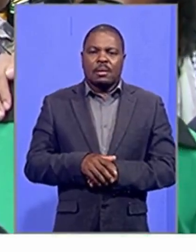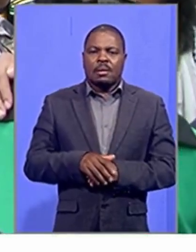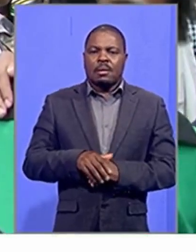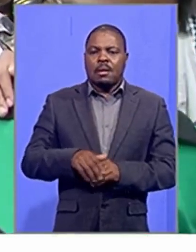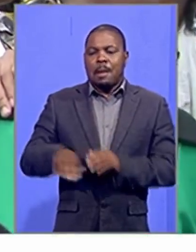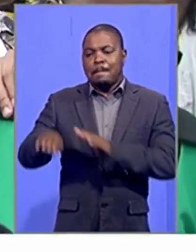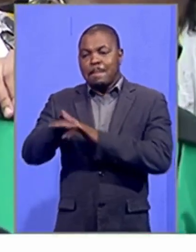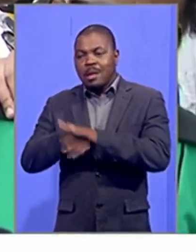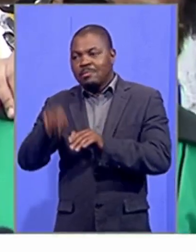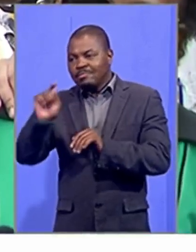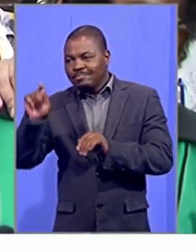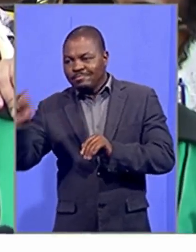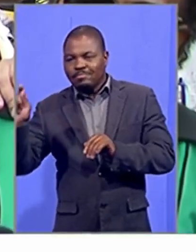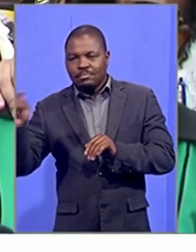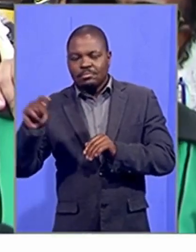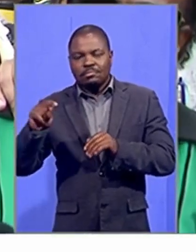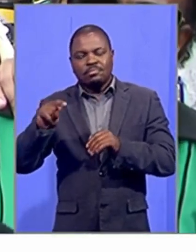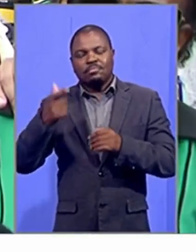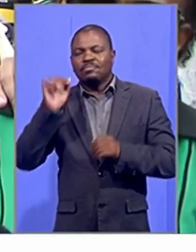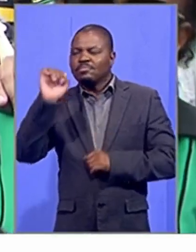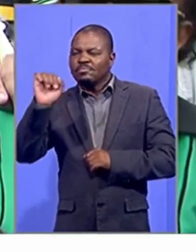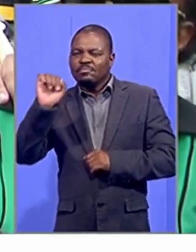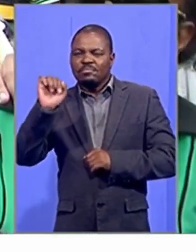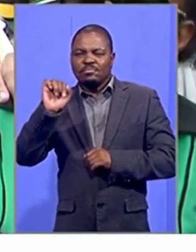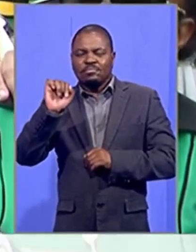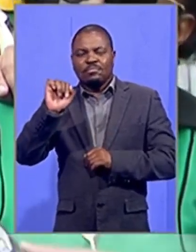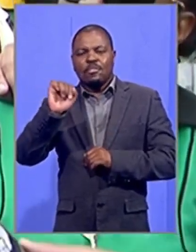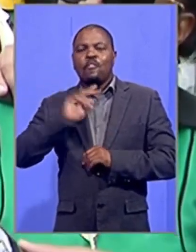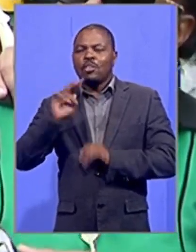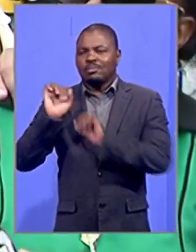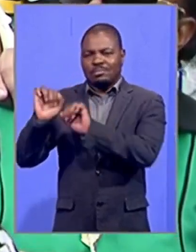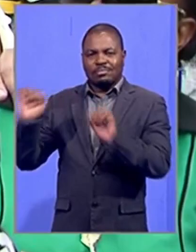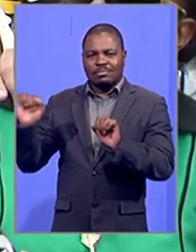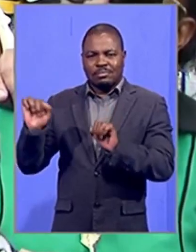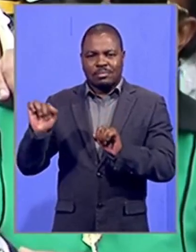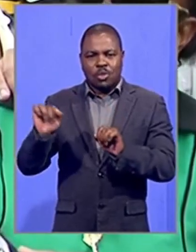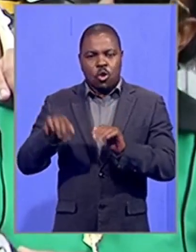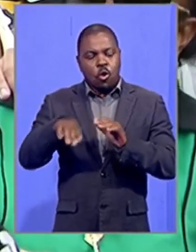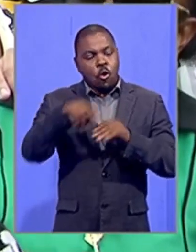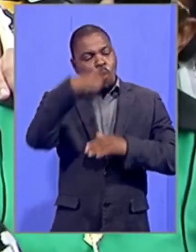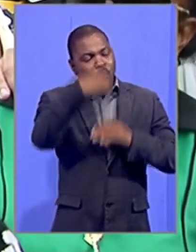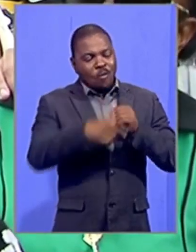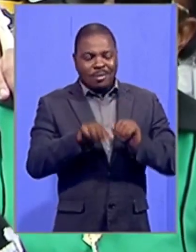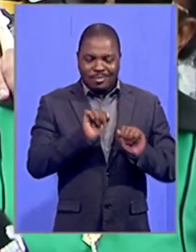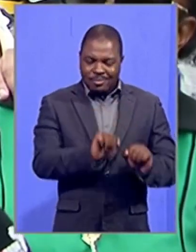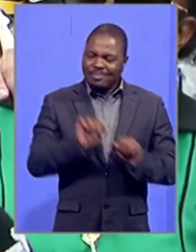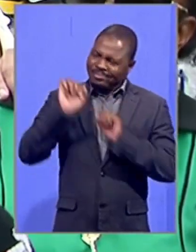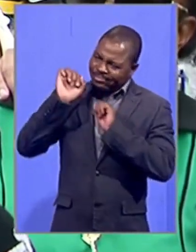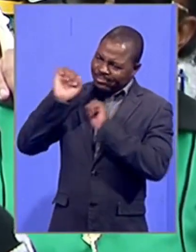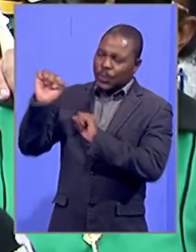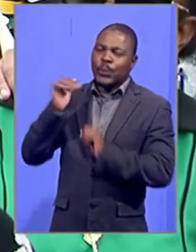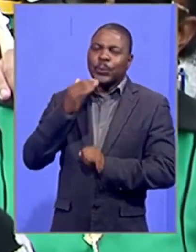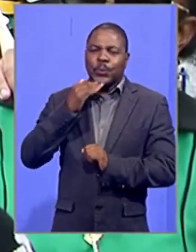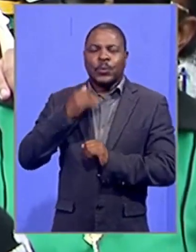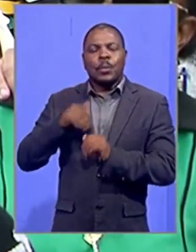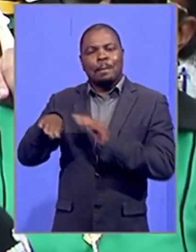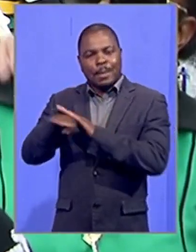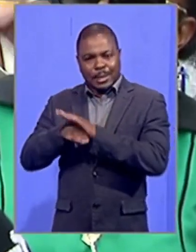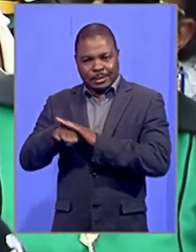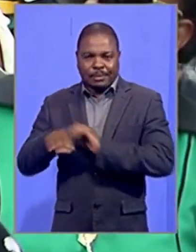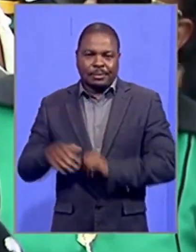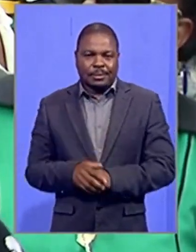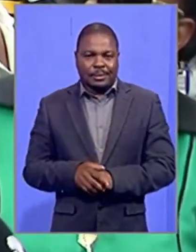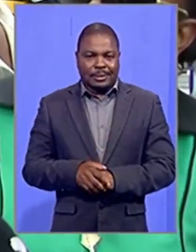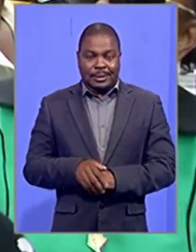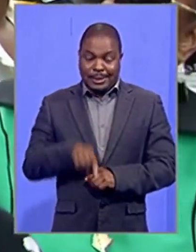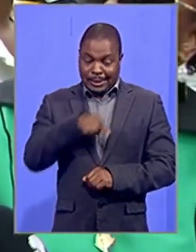the branches. This was a conference of branches. If there ever was a conference of branches,